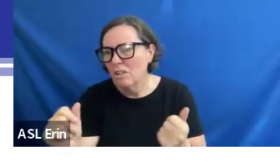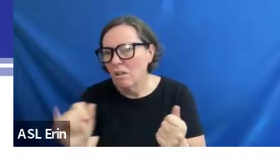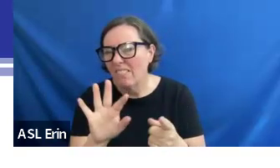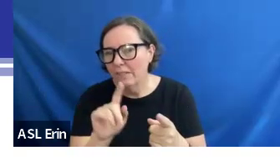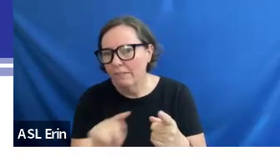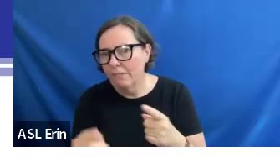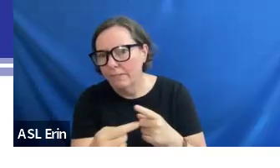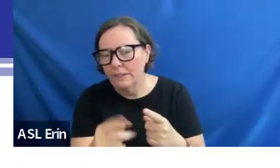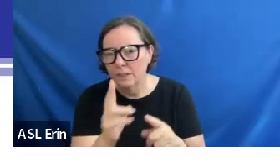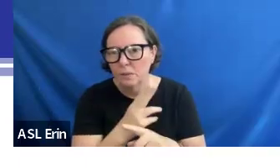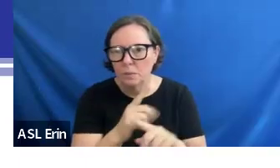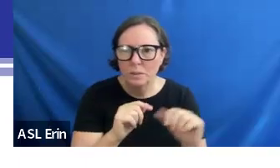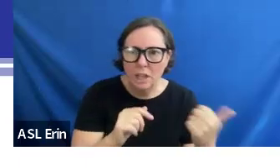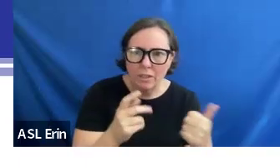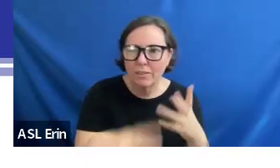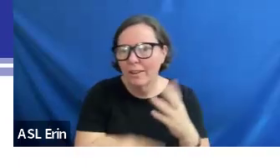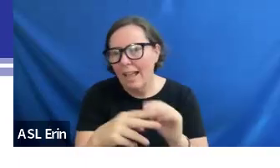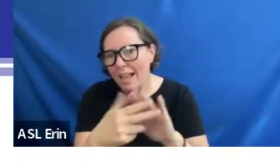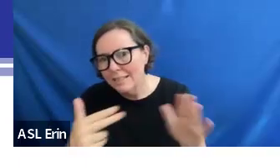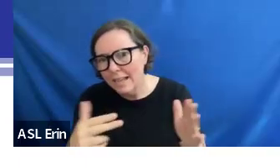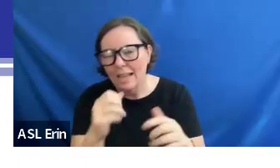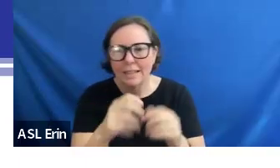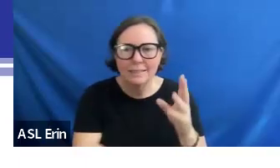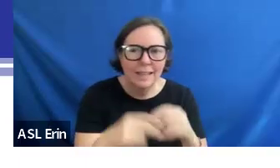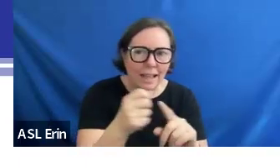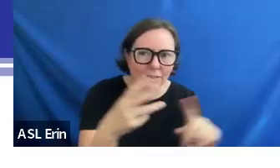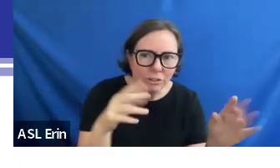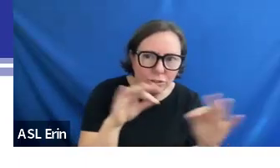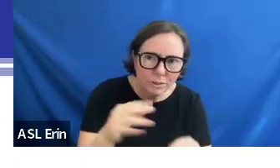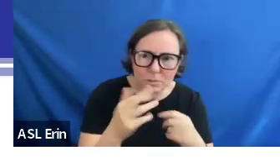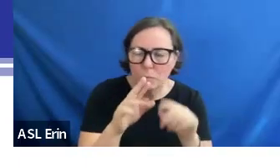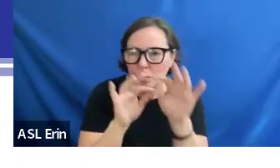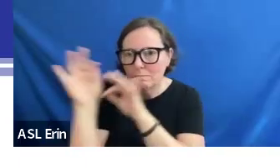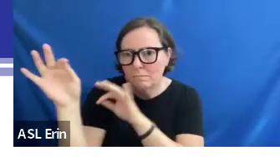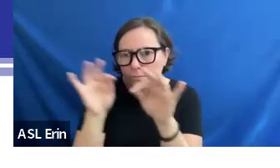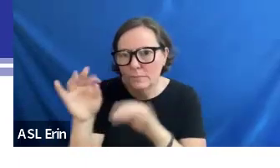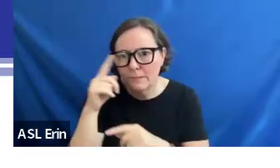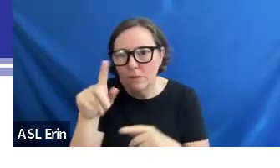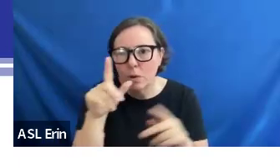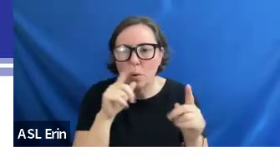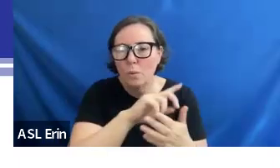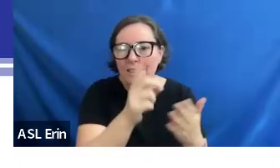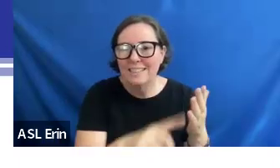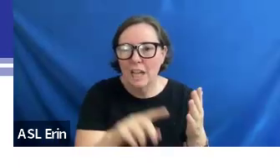solved by other folks on the team, like developers and designers.